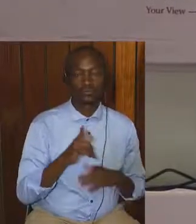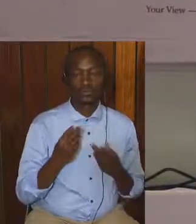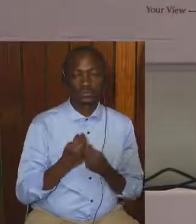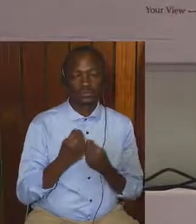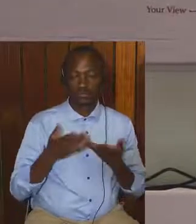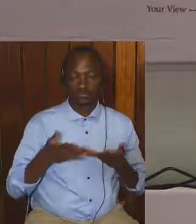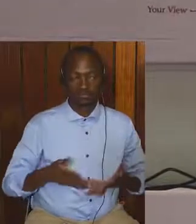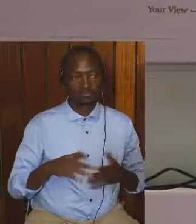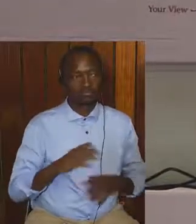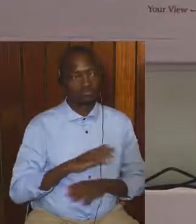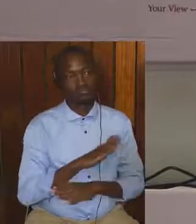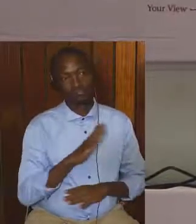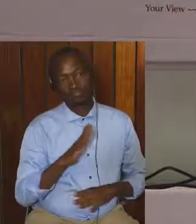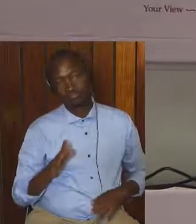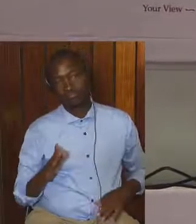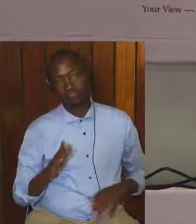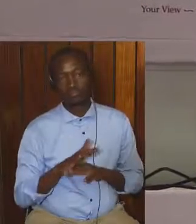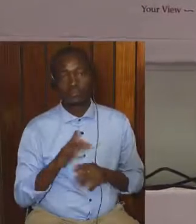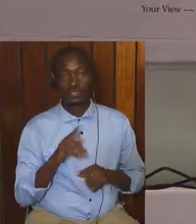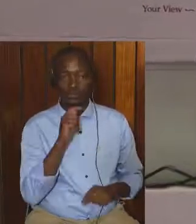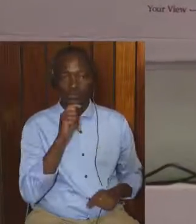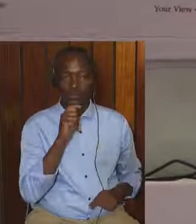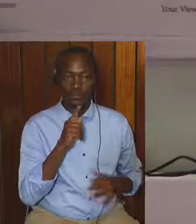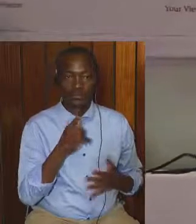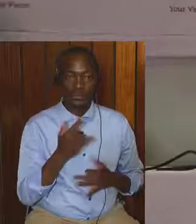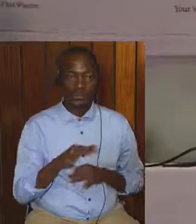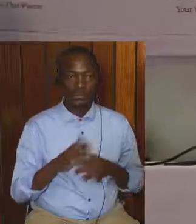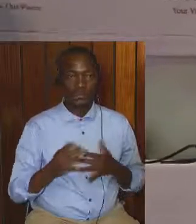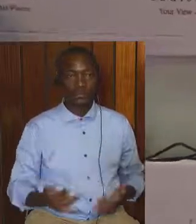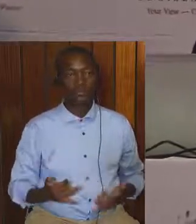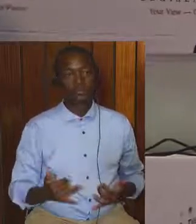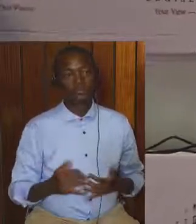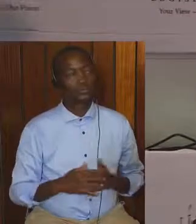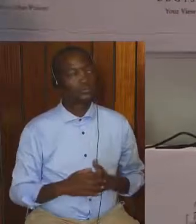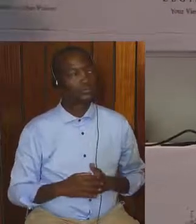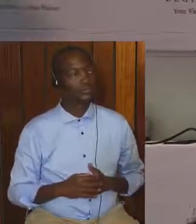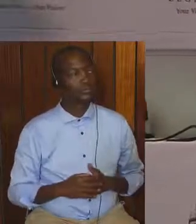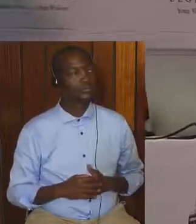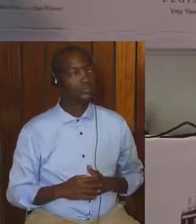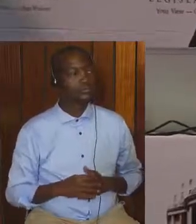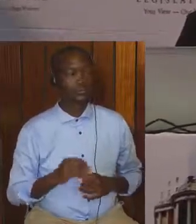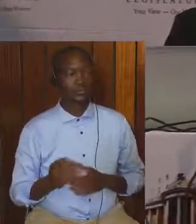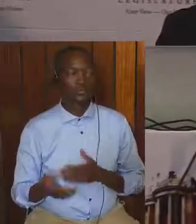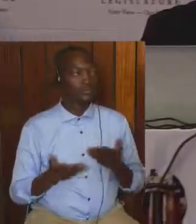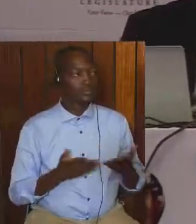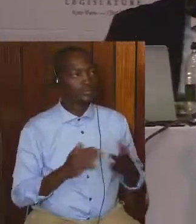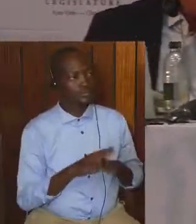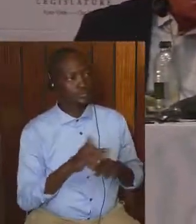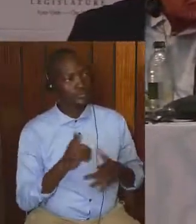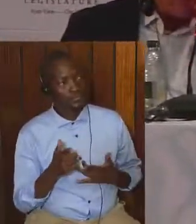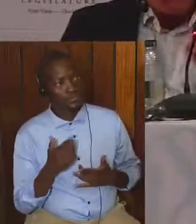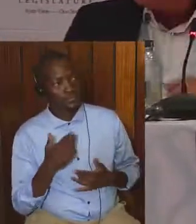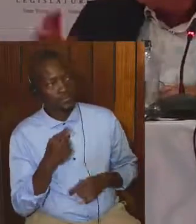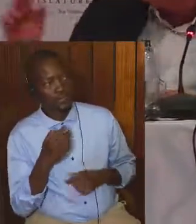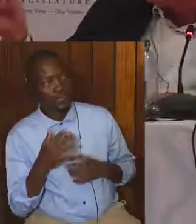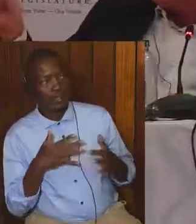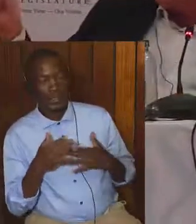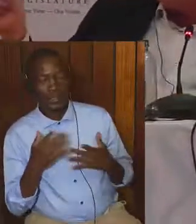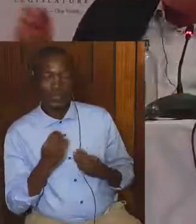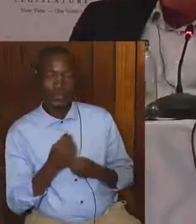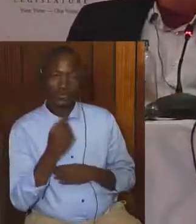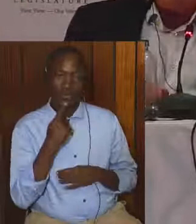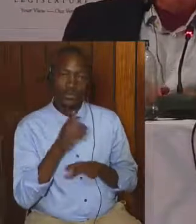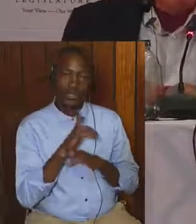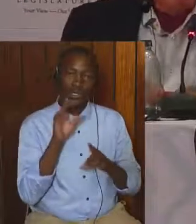here. The whole morning and up until now. So let me hand over to you for anything you want to say,